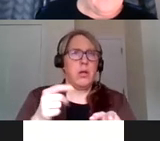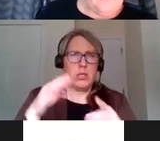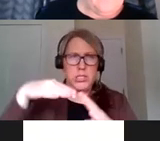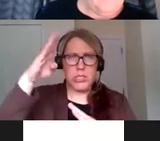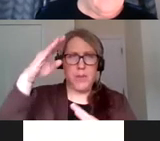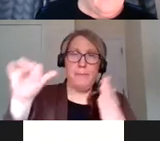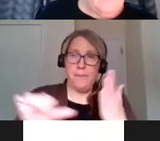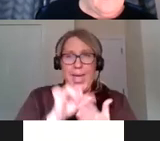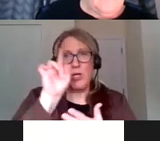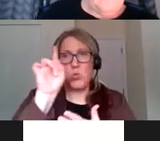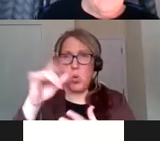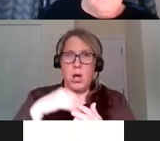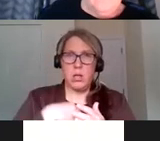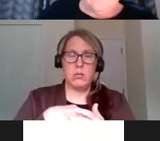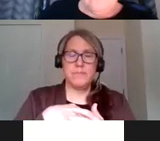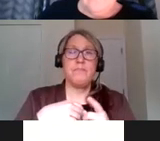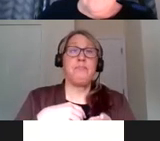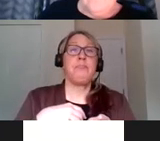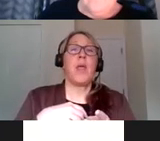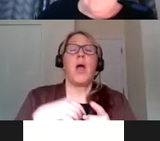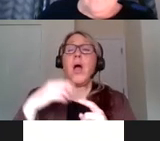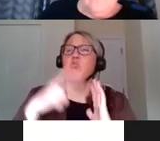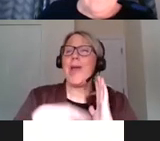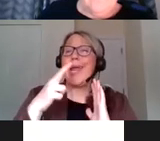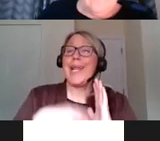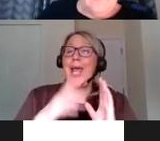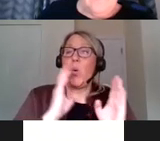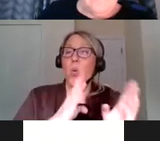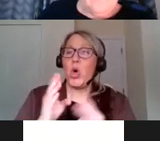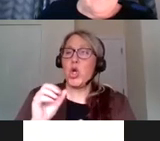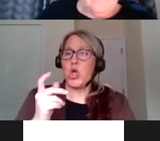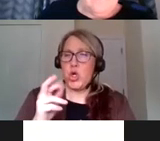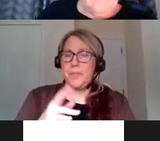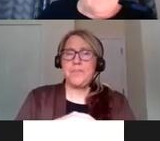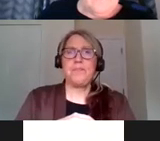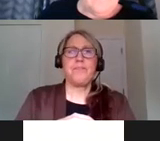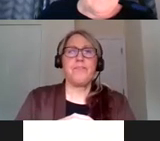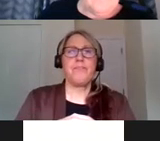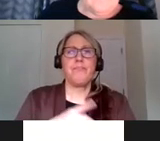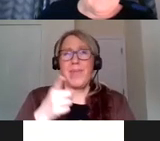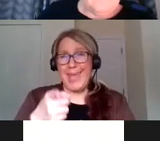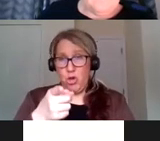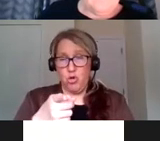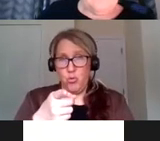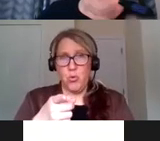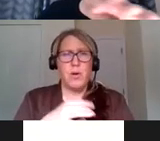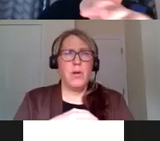page 1. So the reading order, what it's doing here is it's putting the text